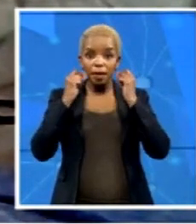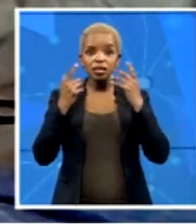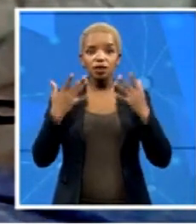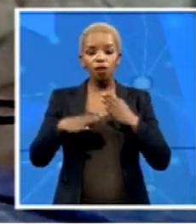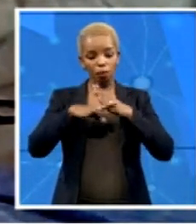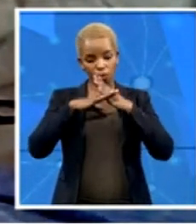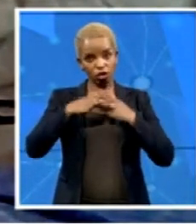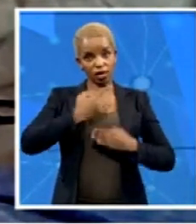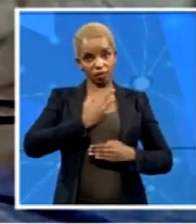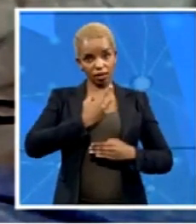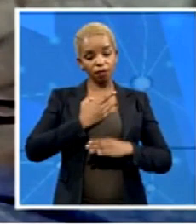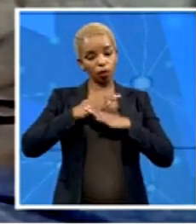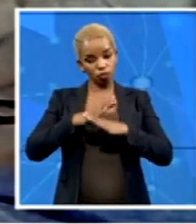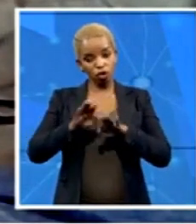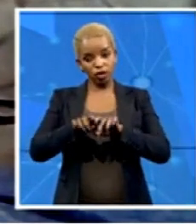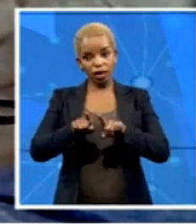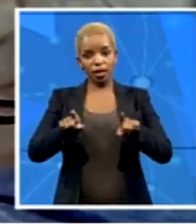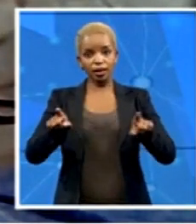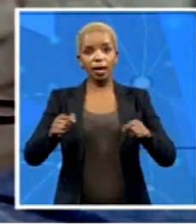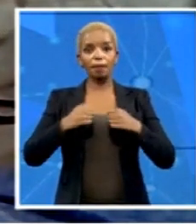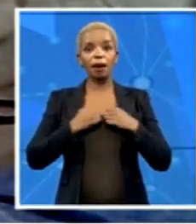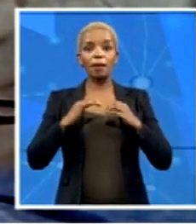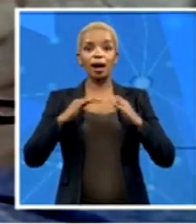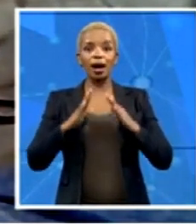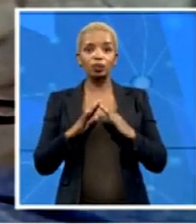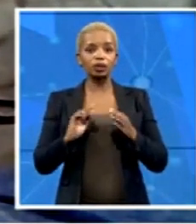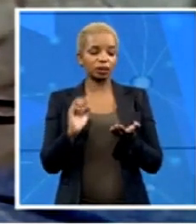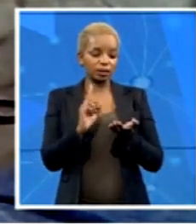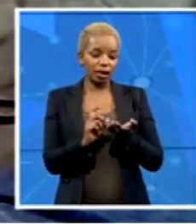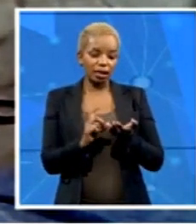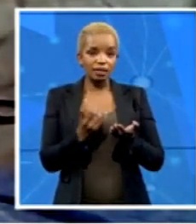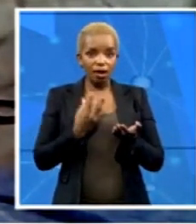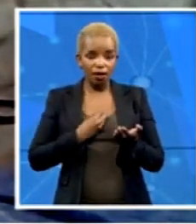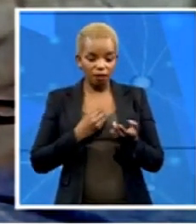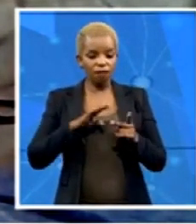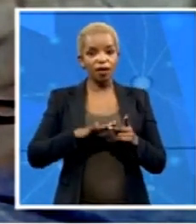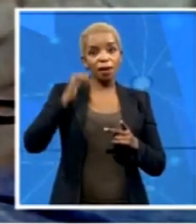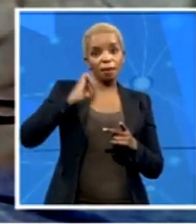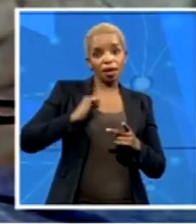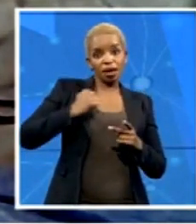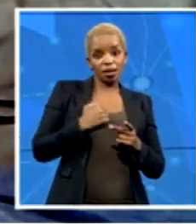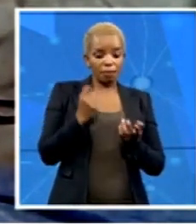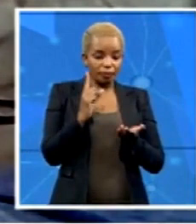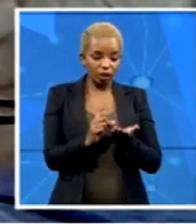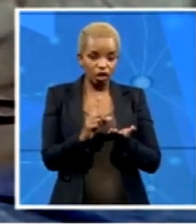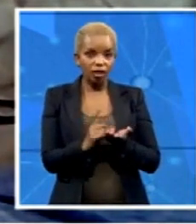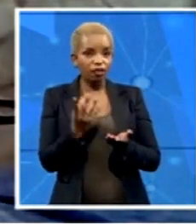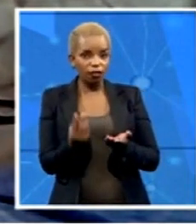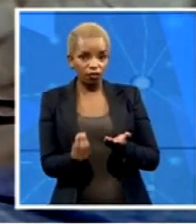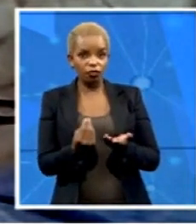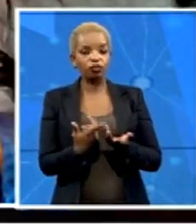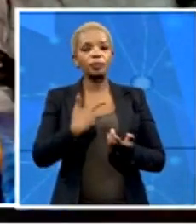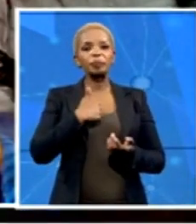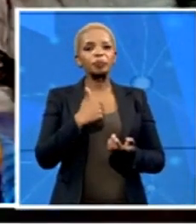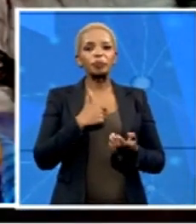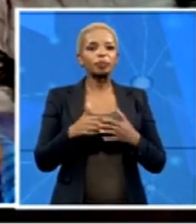in my house, in my handbag, at work with me, pretty much everywhere I can, I have it with me. So this is